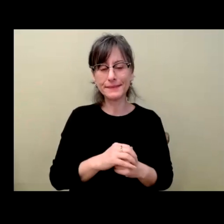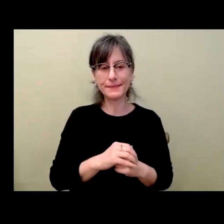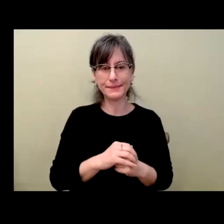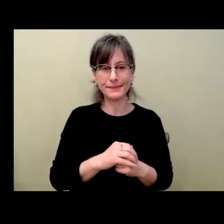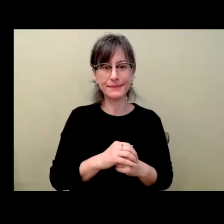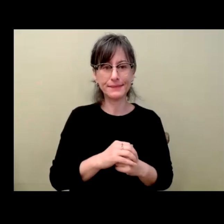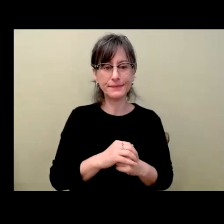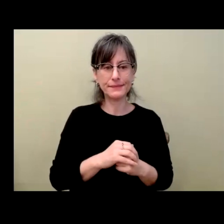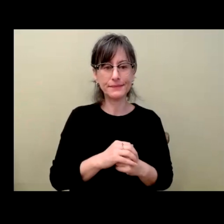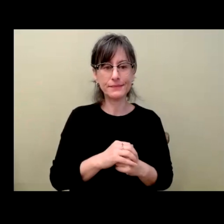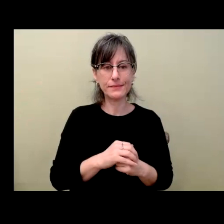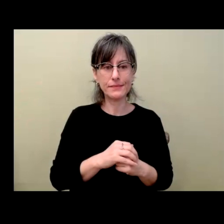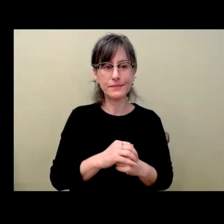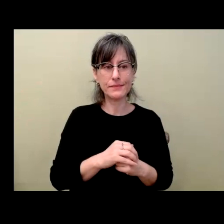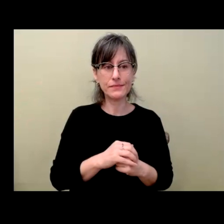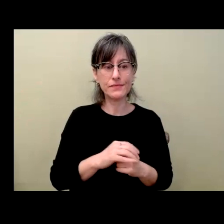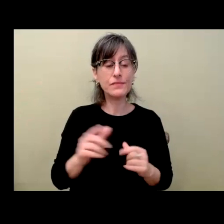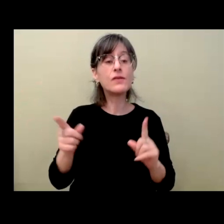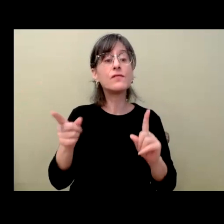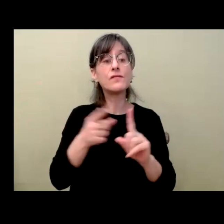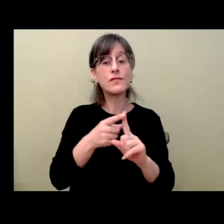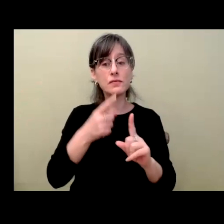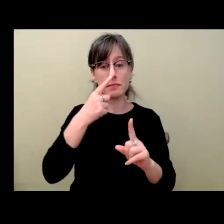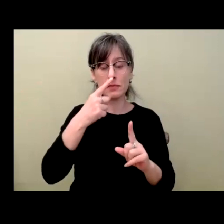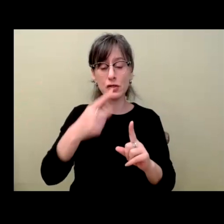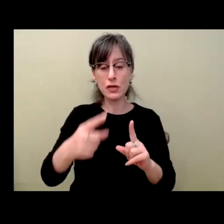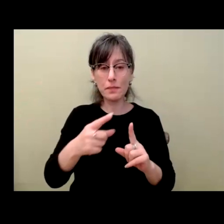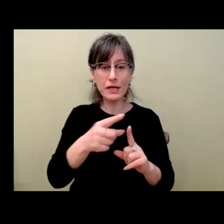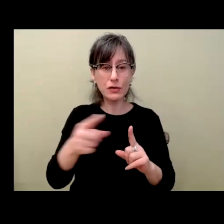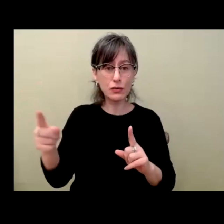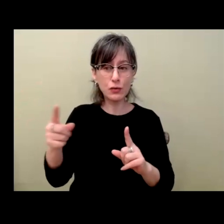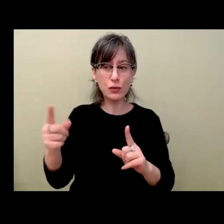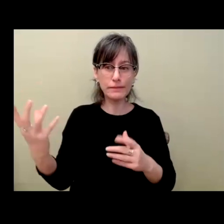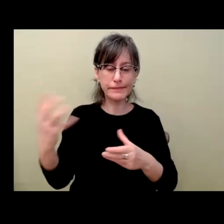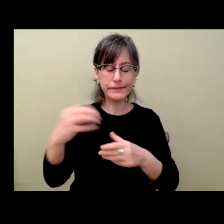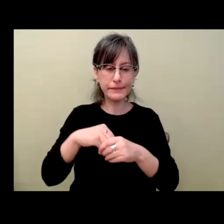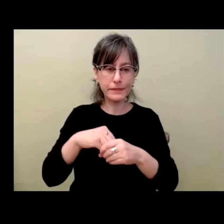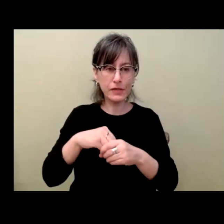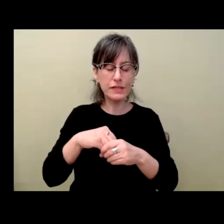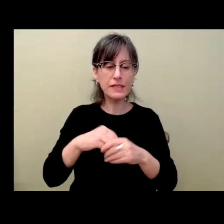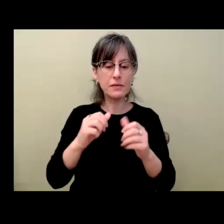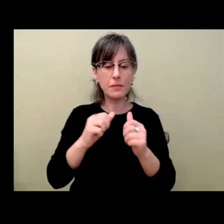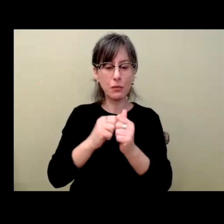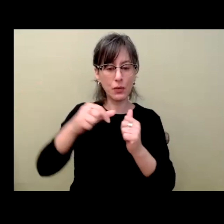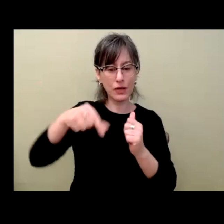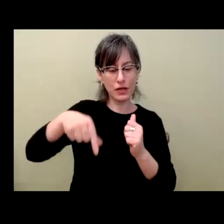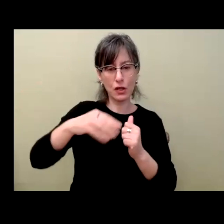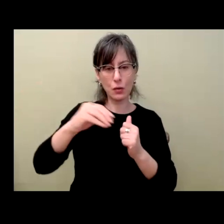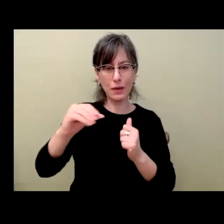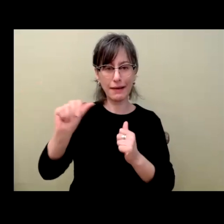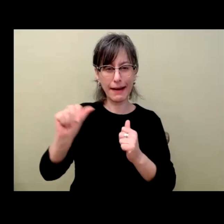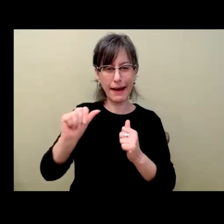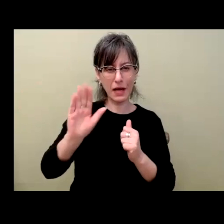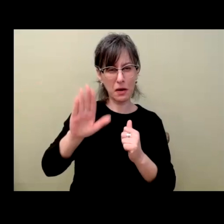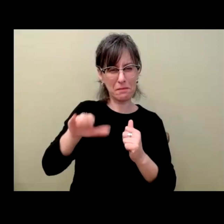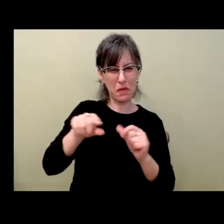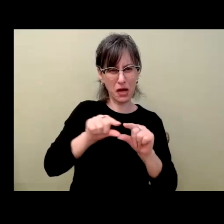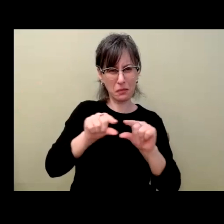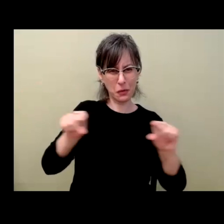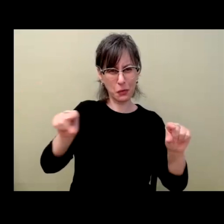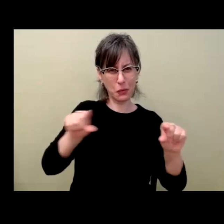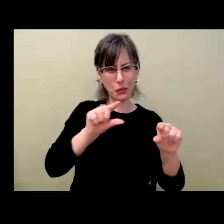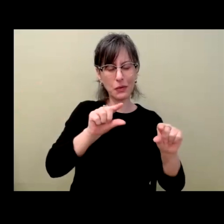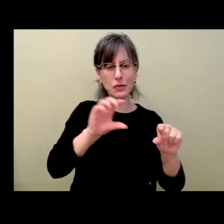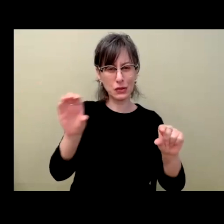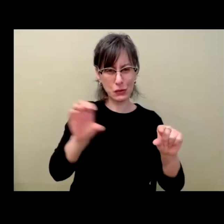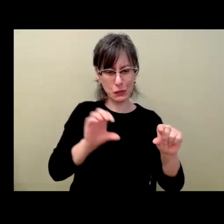First, we would like to ask for your participation in the Q&A chat that you'll find at the bottom of Zoom.